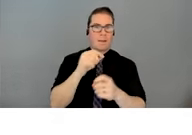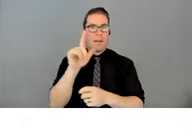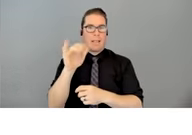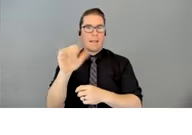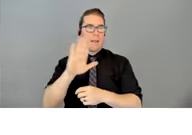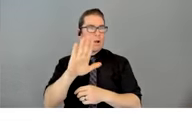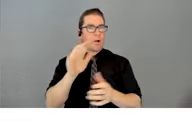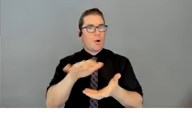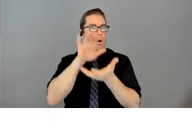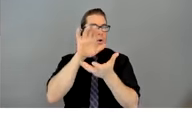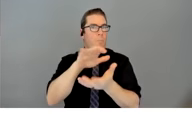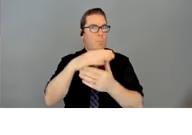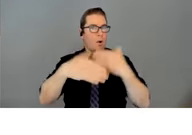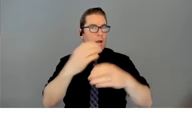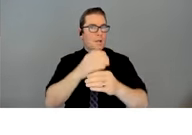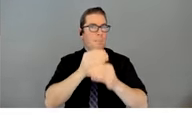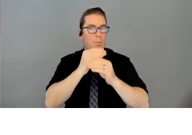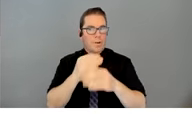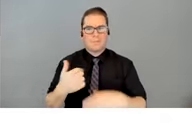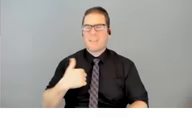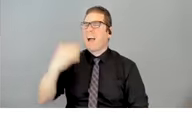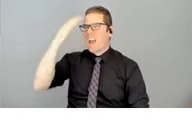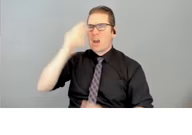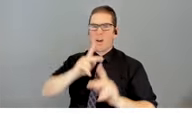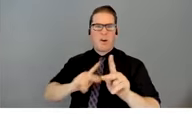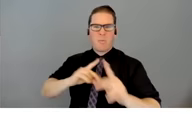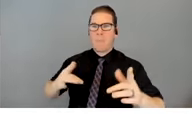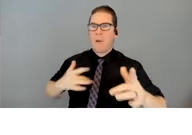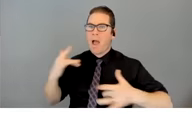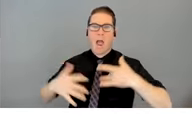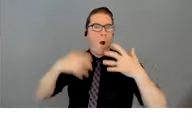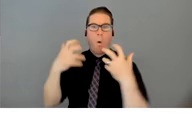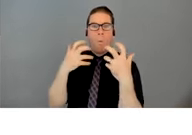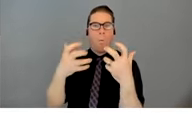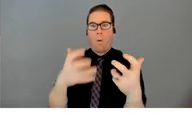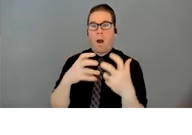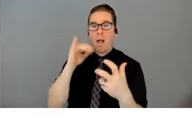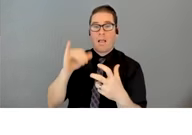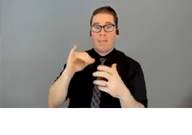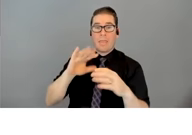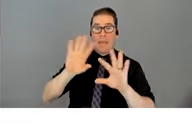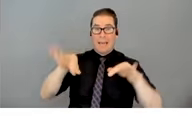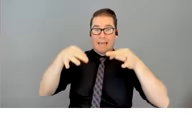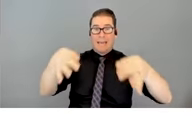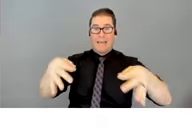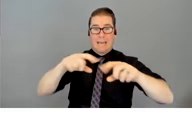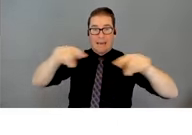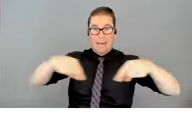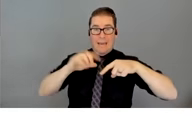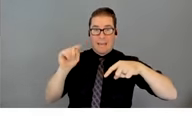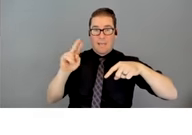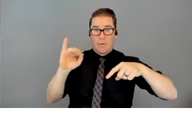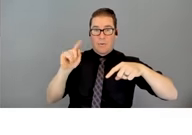No, people can't wait for these. There's something hidden in the tortilla. Okay,